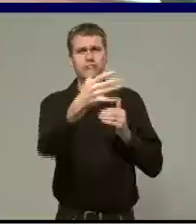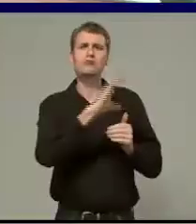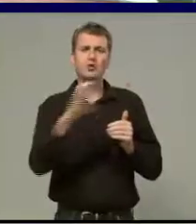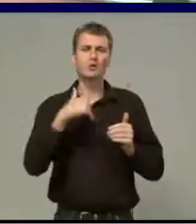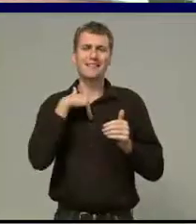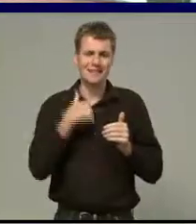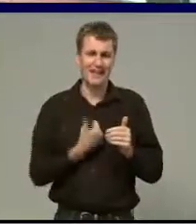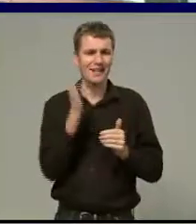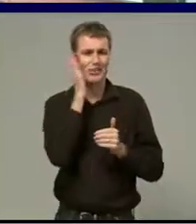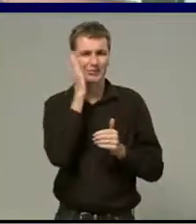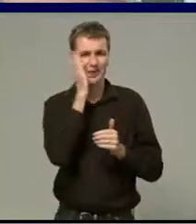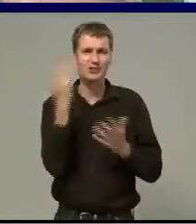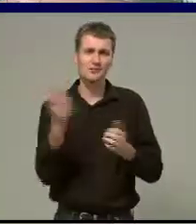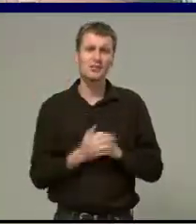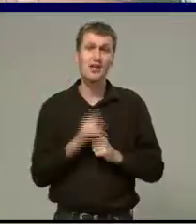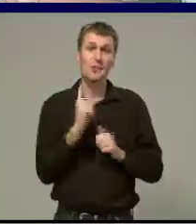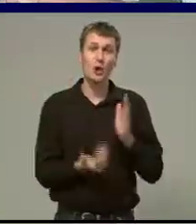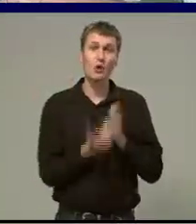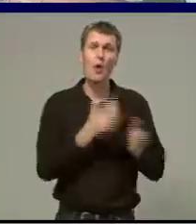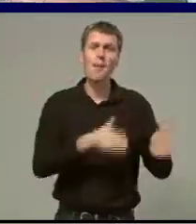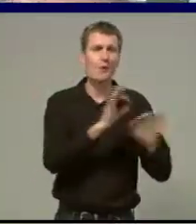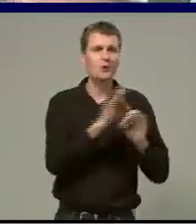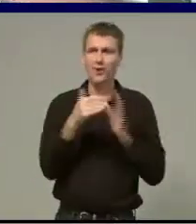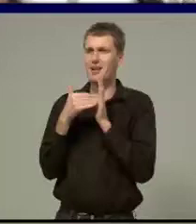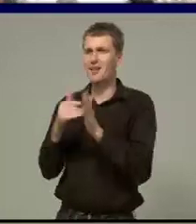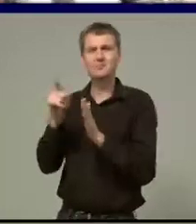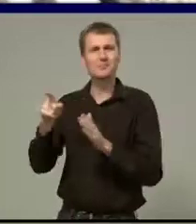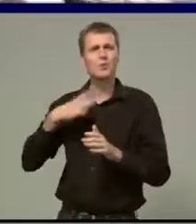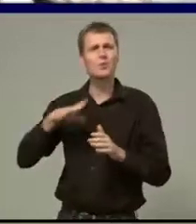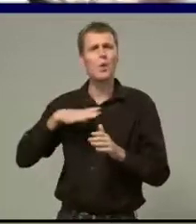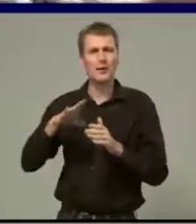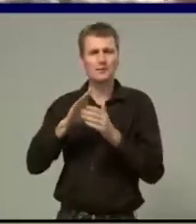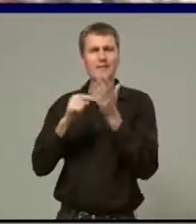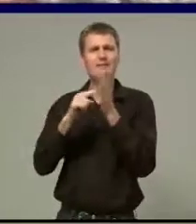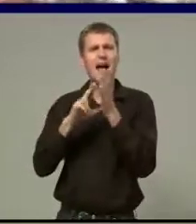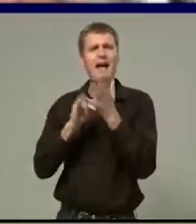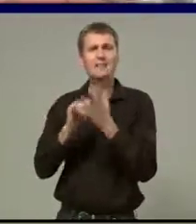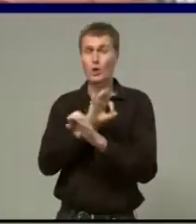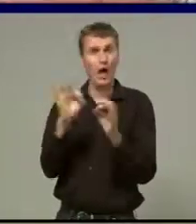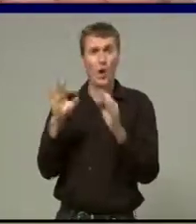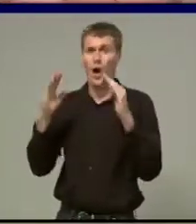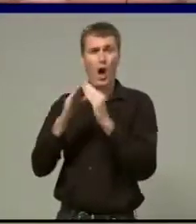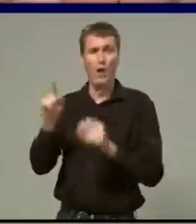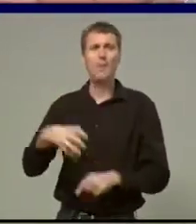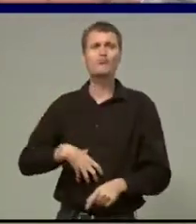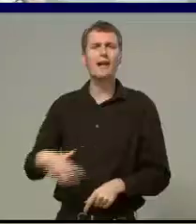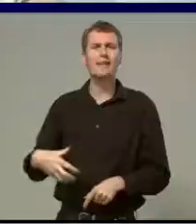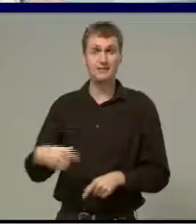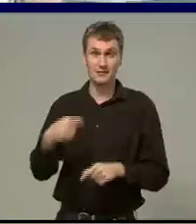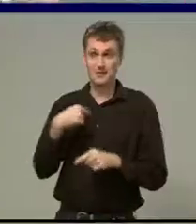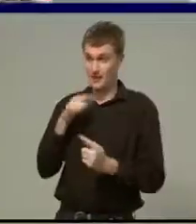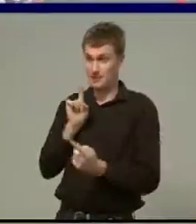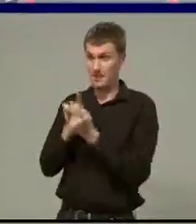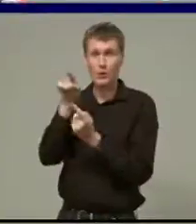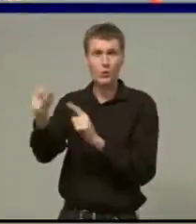future. However, the new apartments won't help homeless woman Tans, who is pregnant. CTV News first met Tans earlier in the